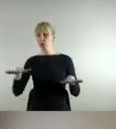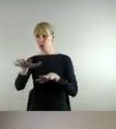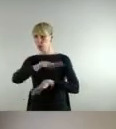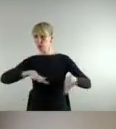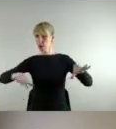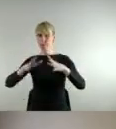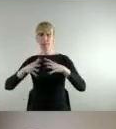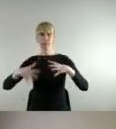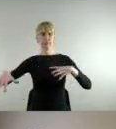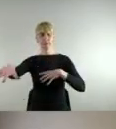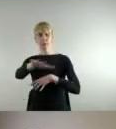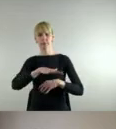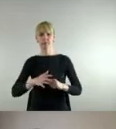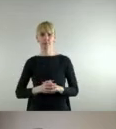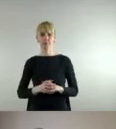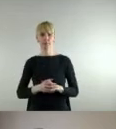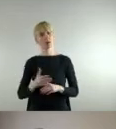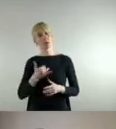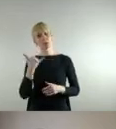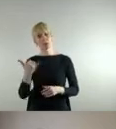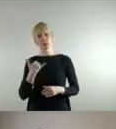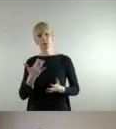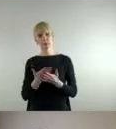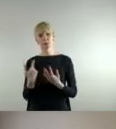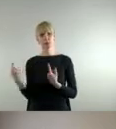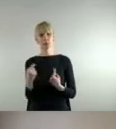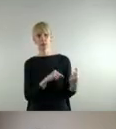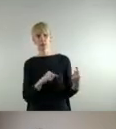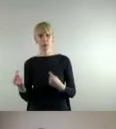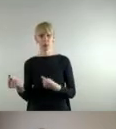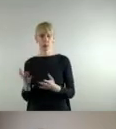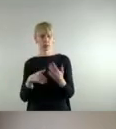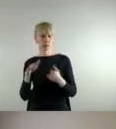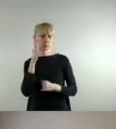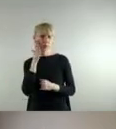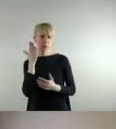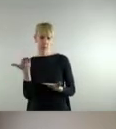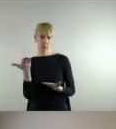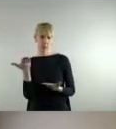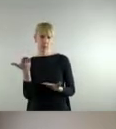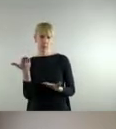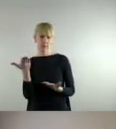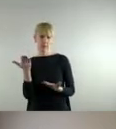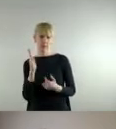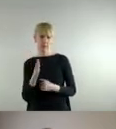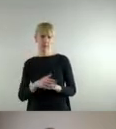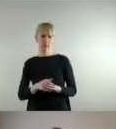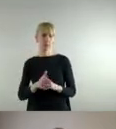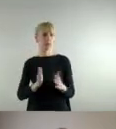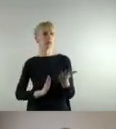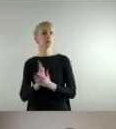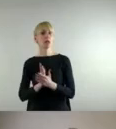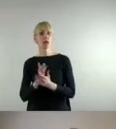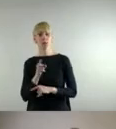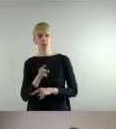good dialogue with the municipality seat, so that shows that you care and you have focus on making them ready for